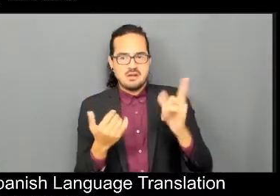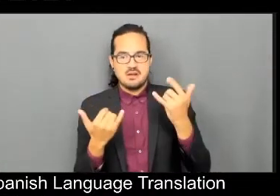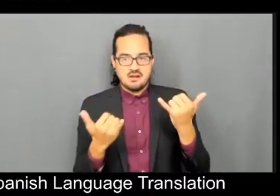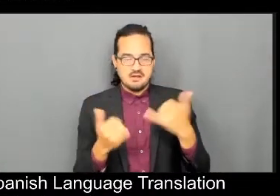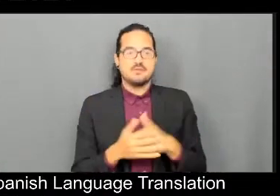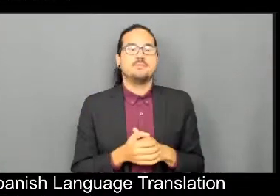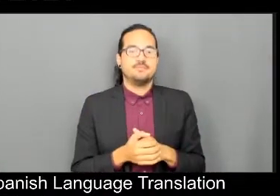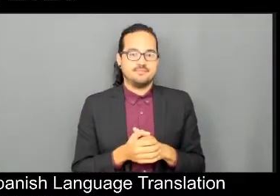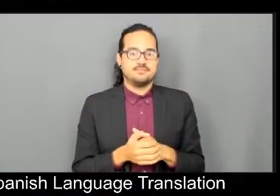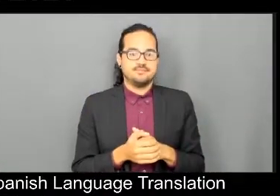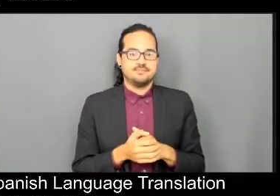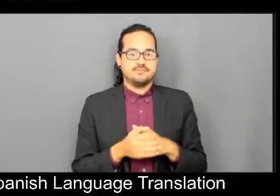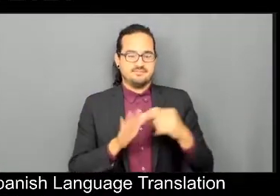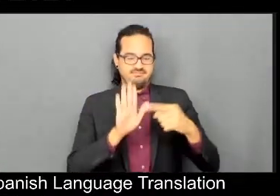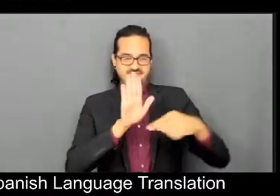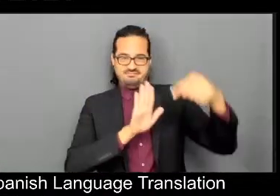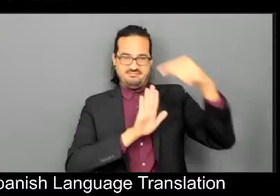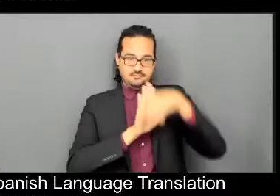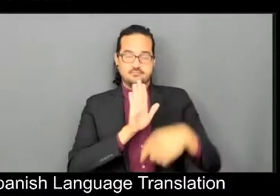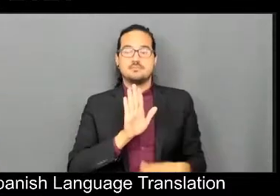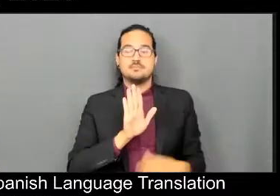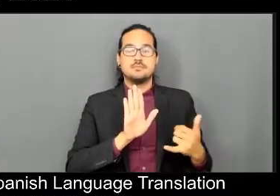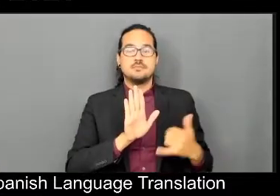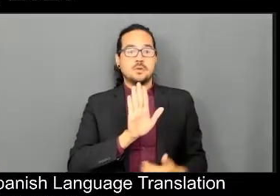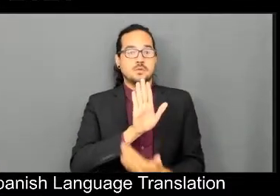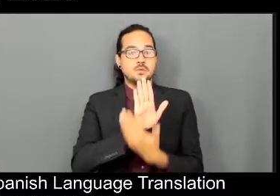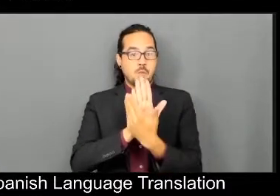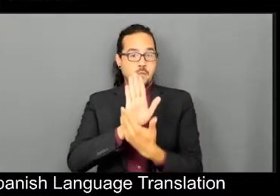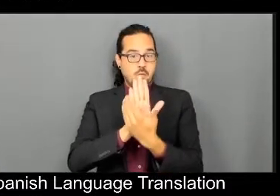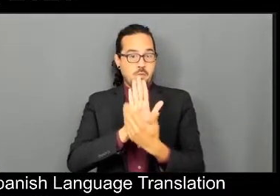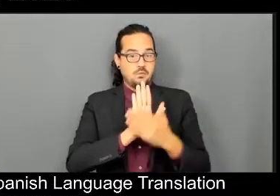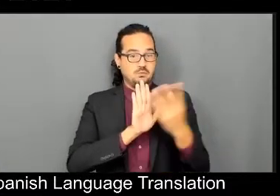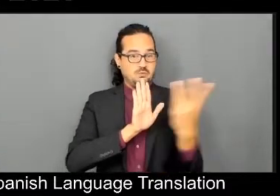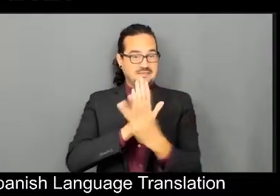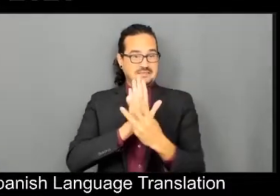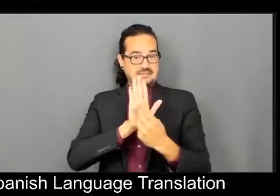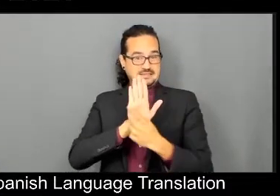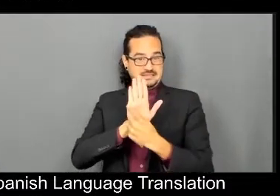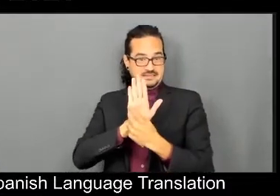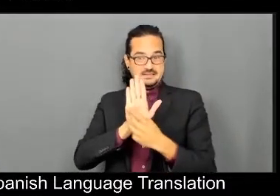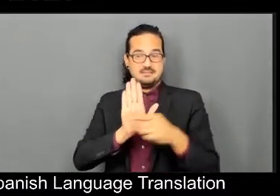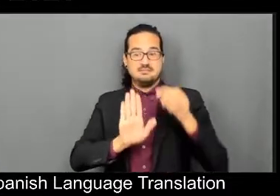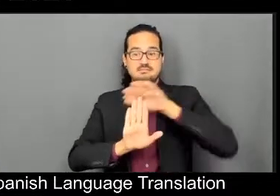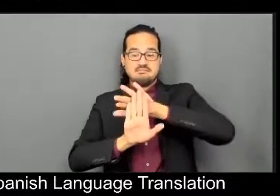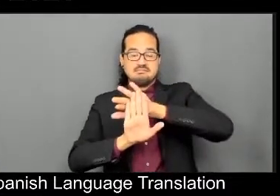Once again, kind of always starting here on the west side, the area here of Coast Camp Creek.